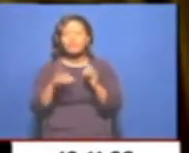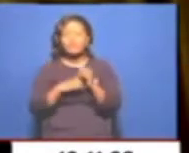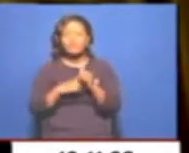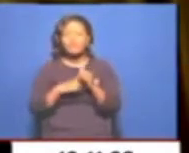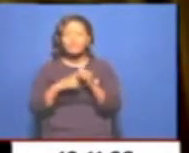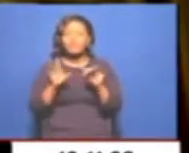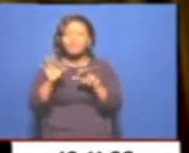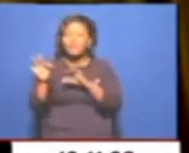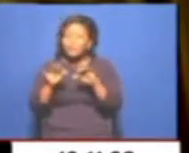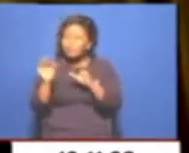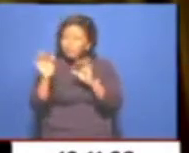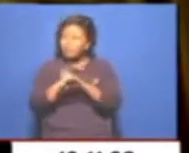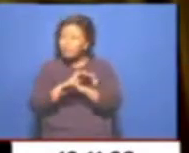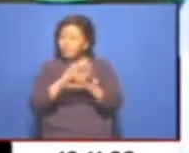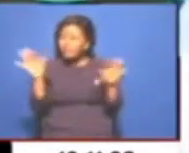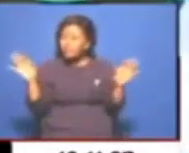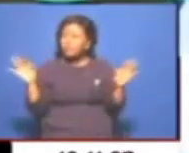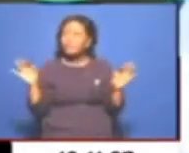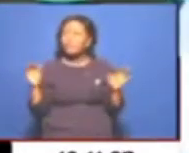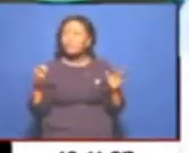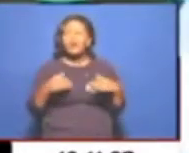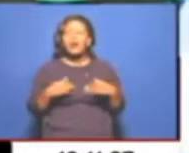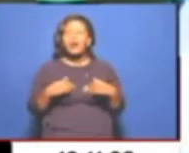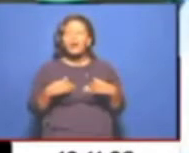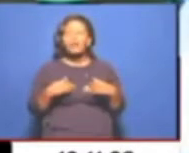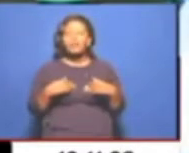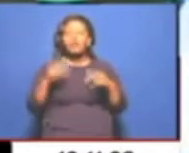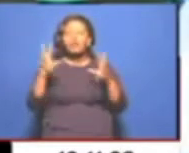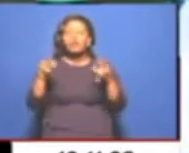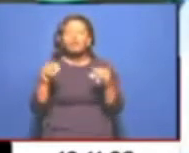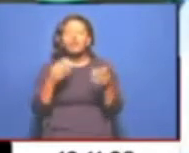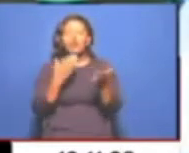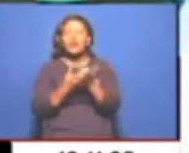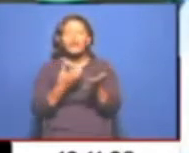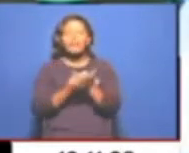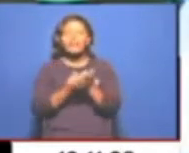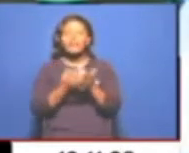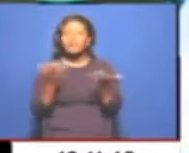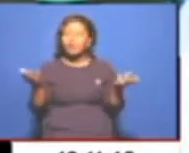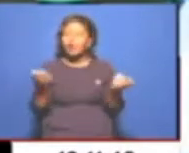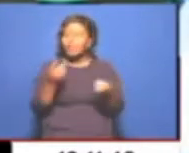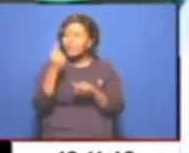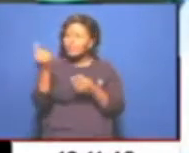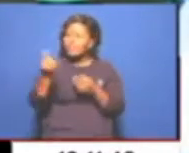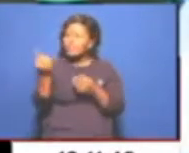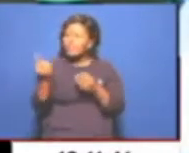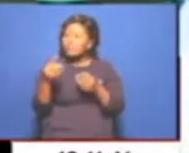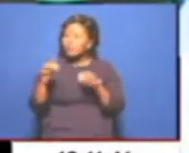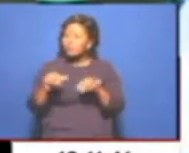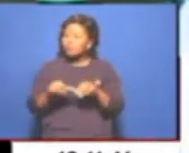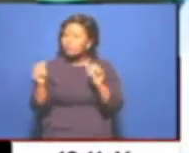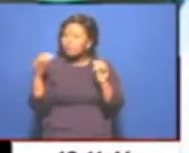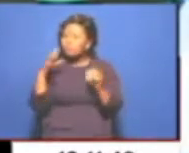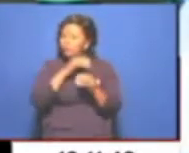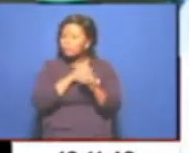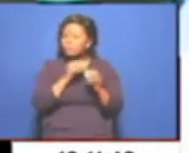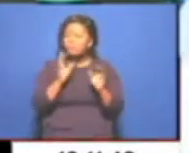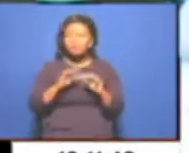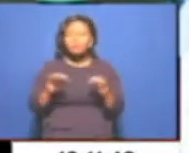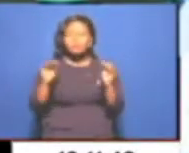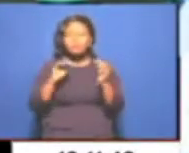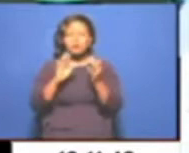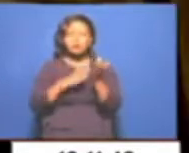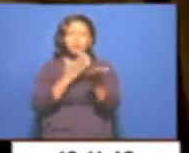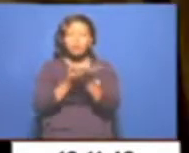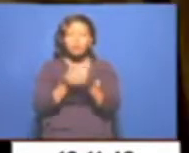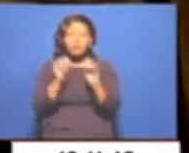it is very consistent. In fact, there is no evidence of even a single inconsistency. A bill can only deal